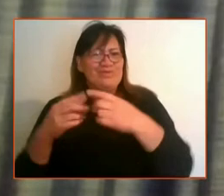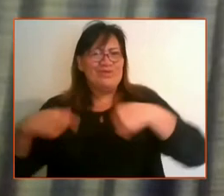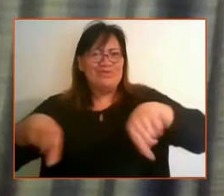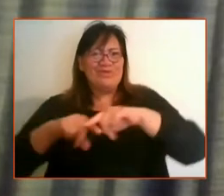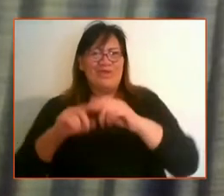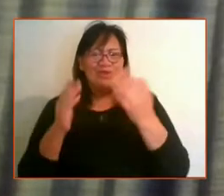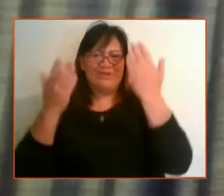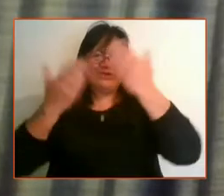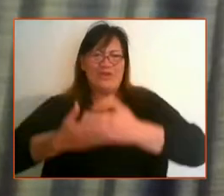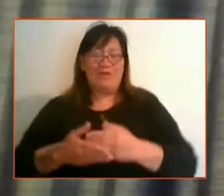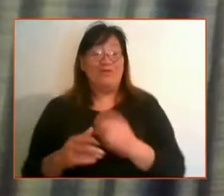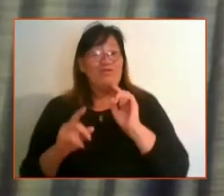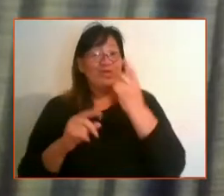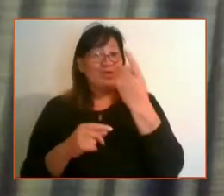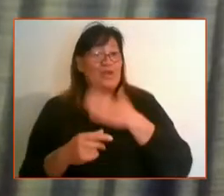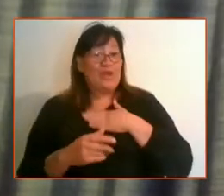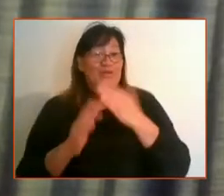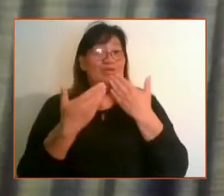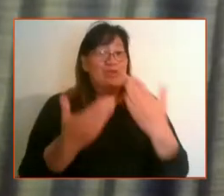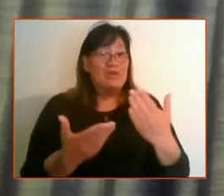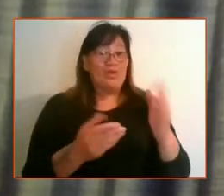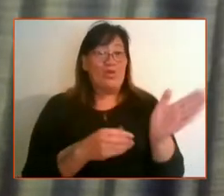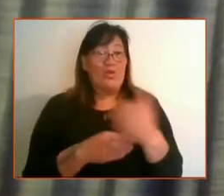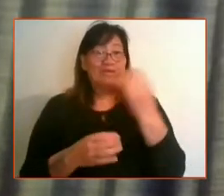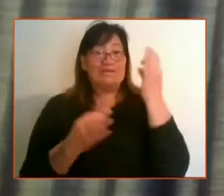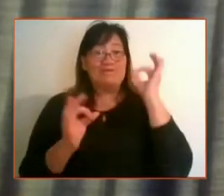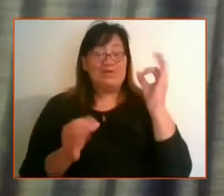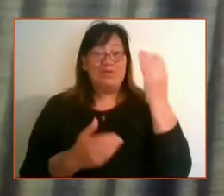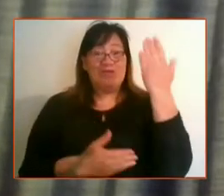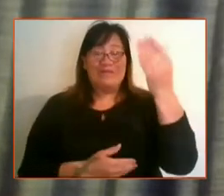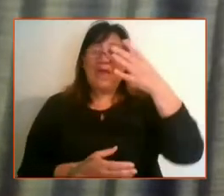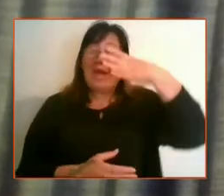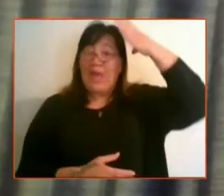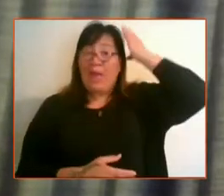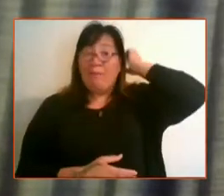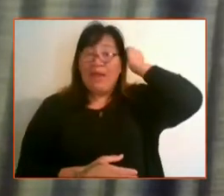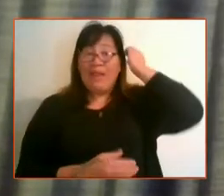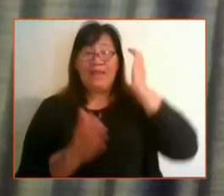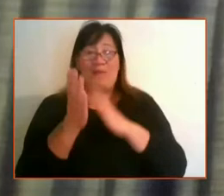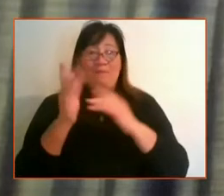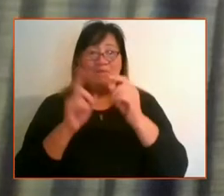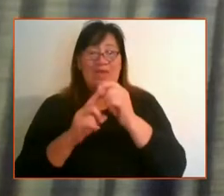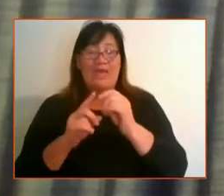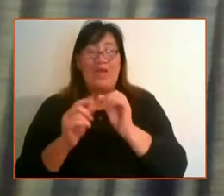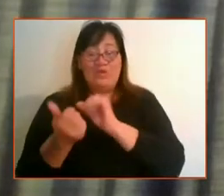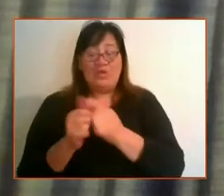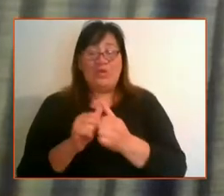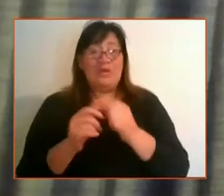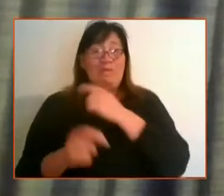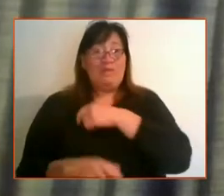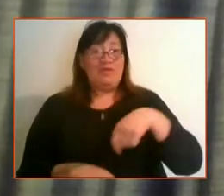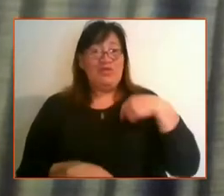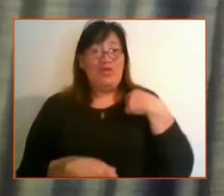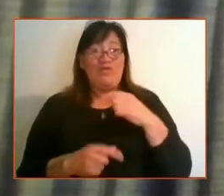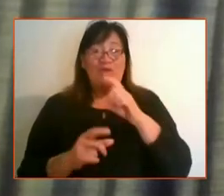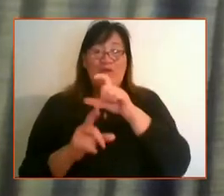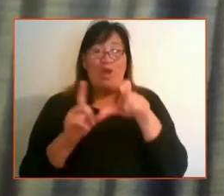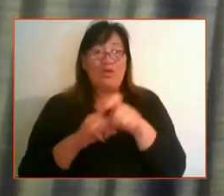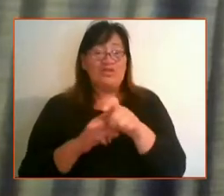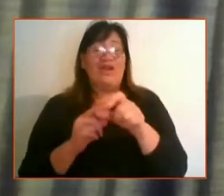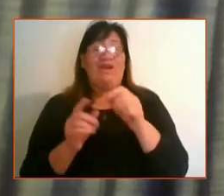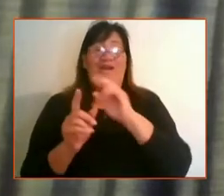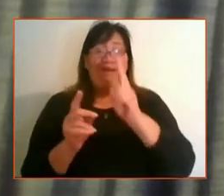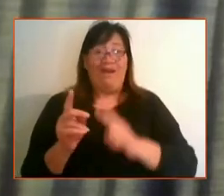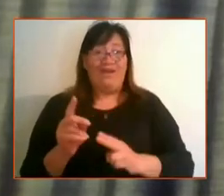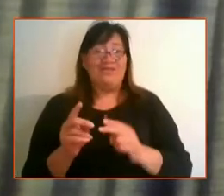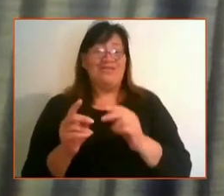welcome to our guest speakers, the Honourable Carmel Sepuloni, Associate Minister of Arts, Culture and Heritage for the Labour Party,